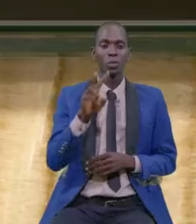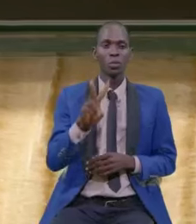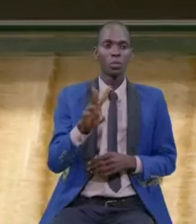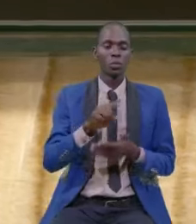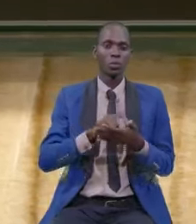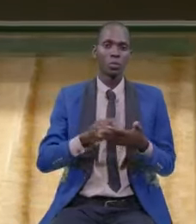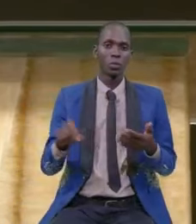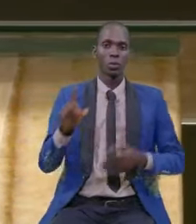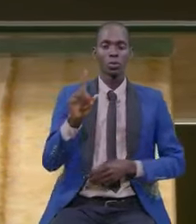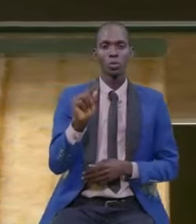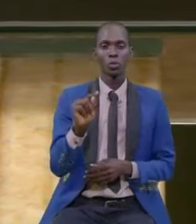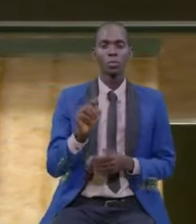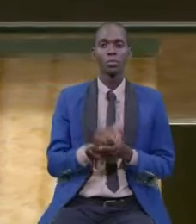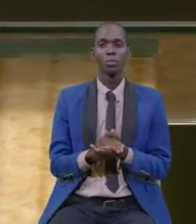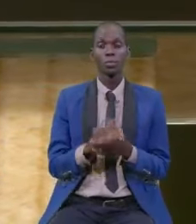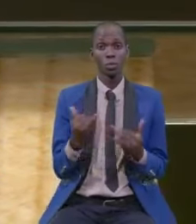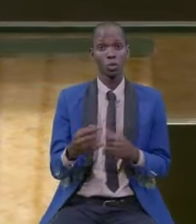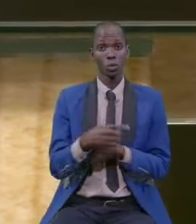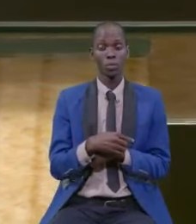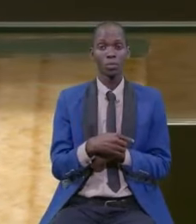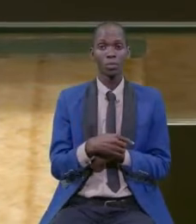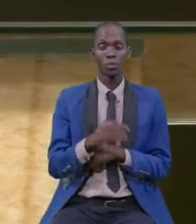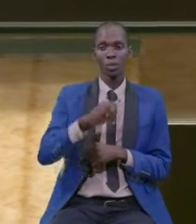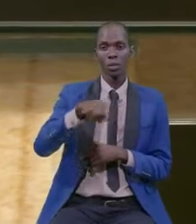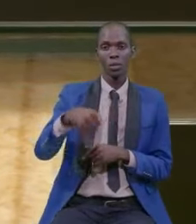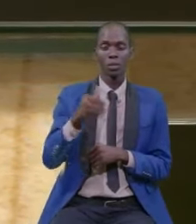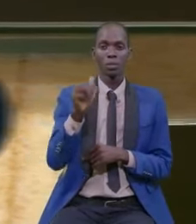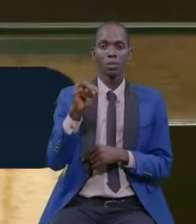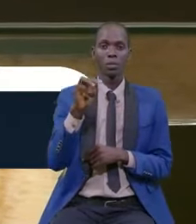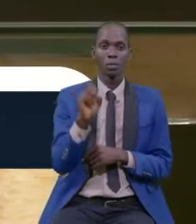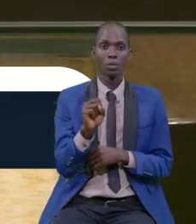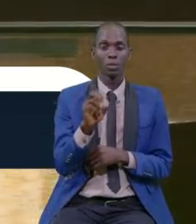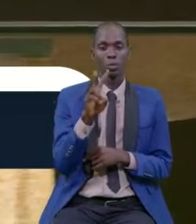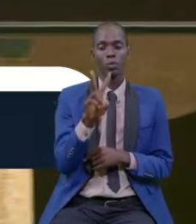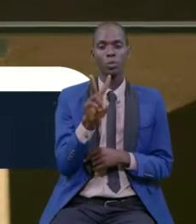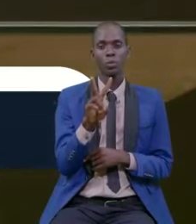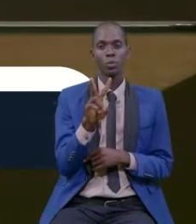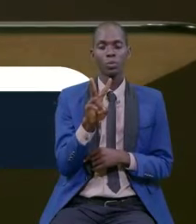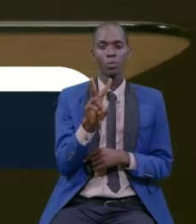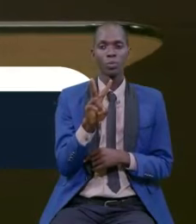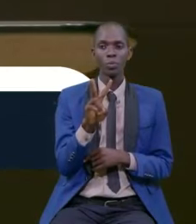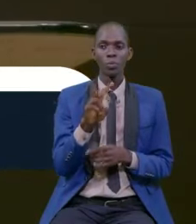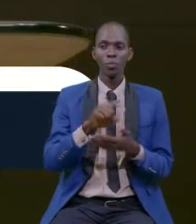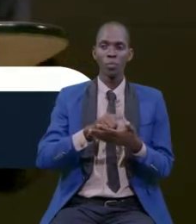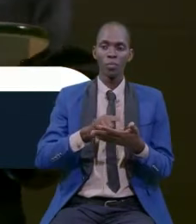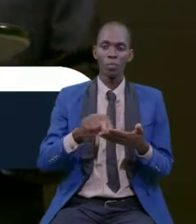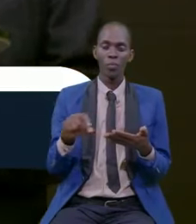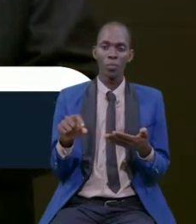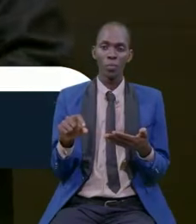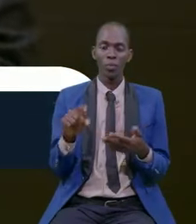looking at verse 20 today James chapter 2 reading from